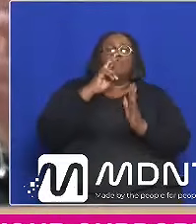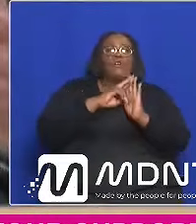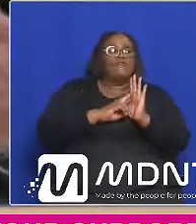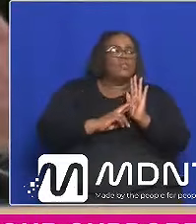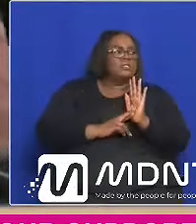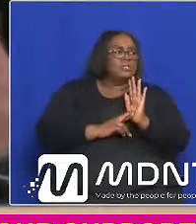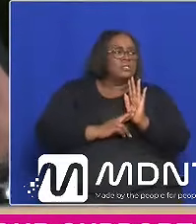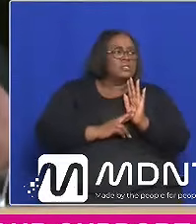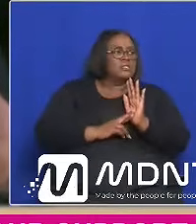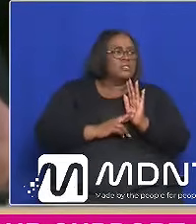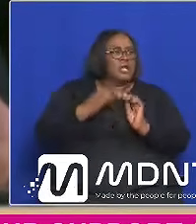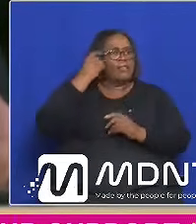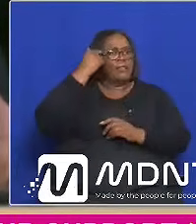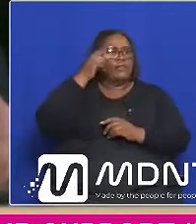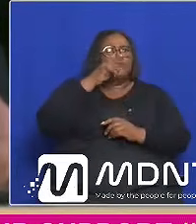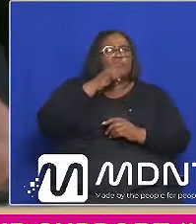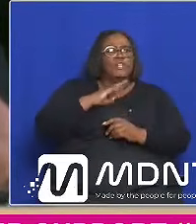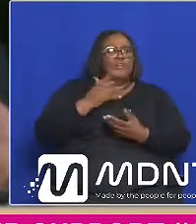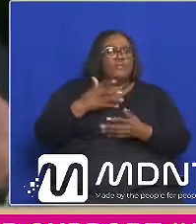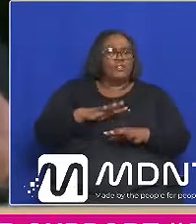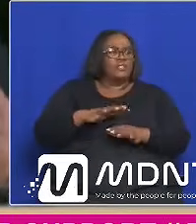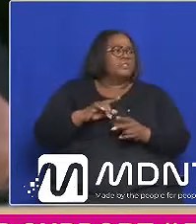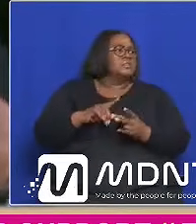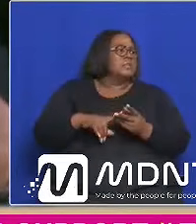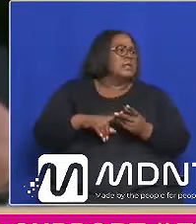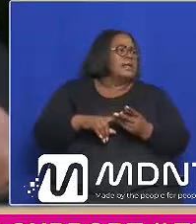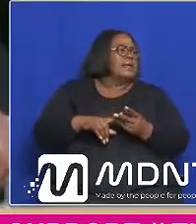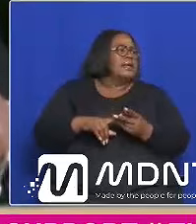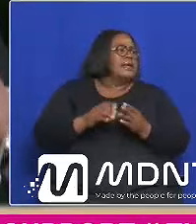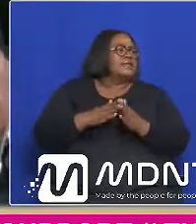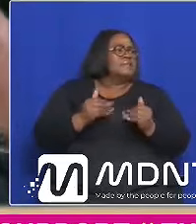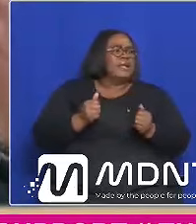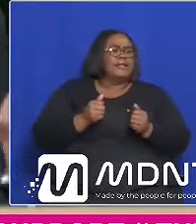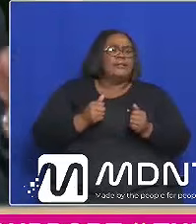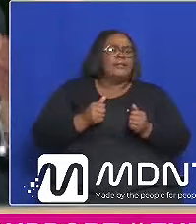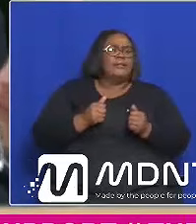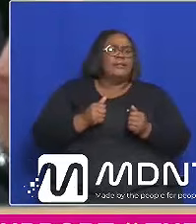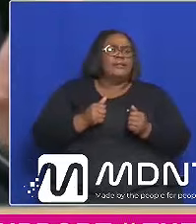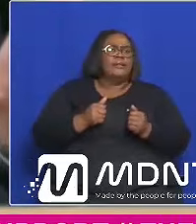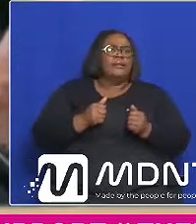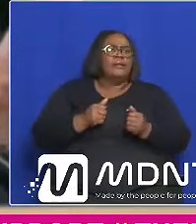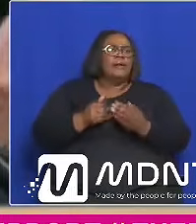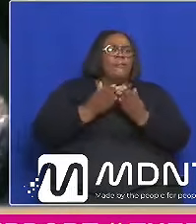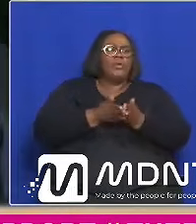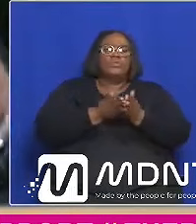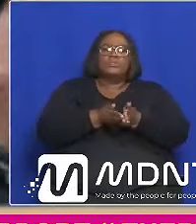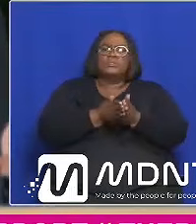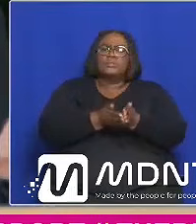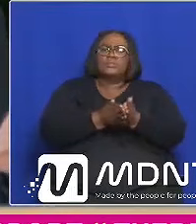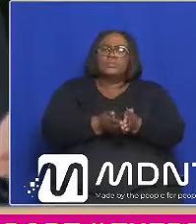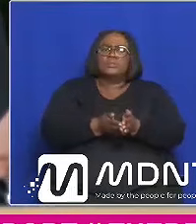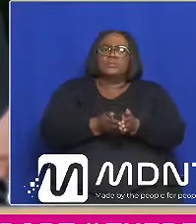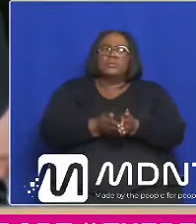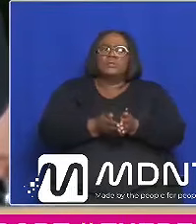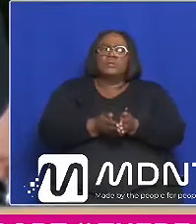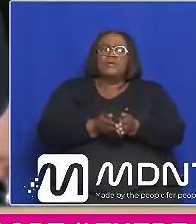where your speedboat, I think it's a speedboat or jet, lands up, or his lands